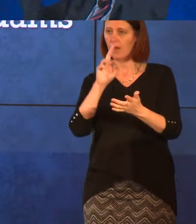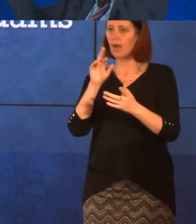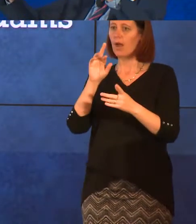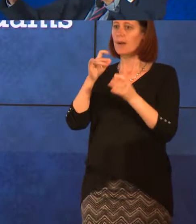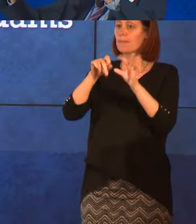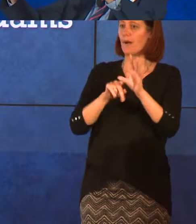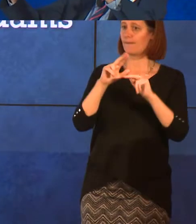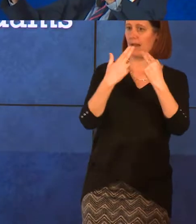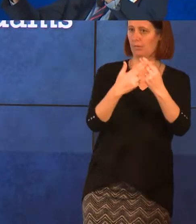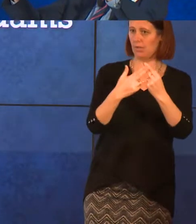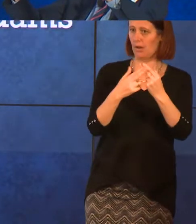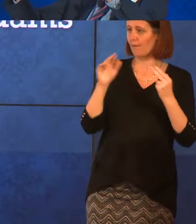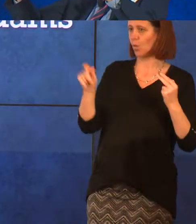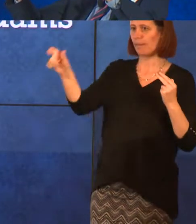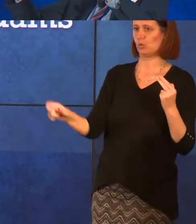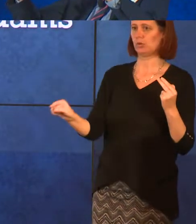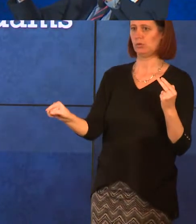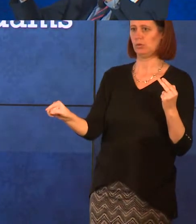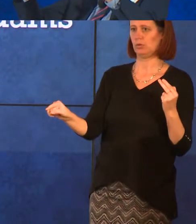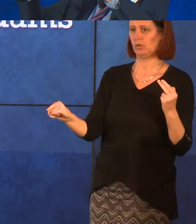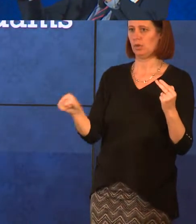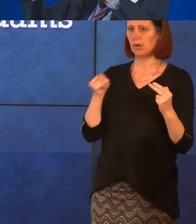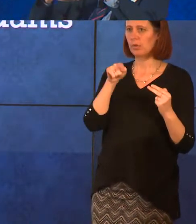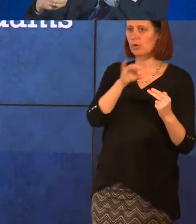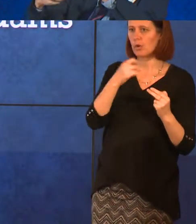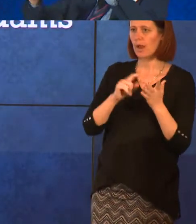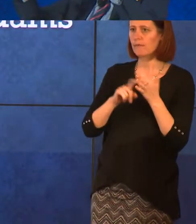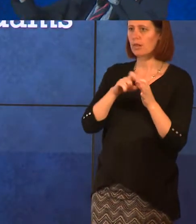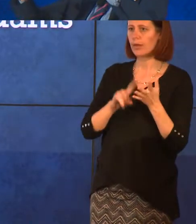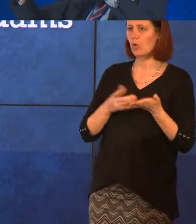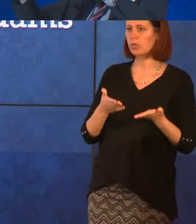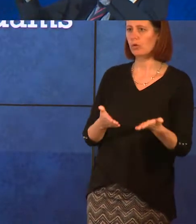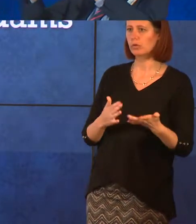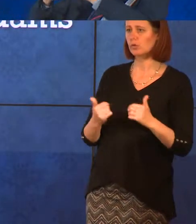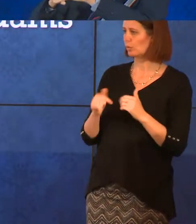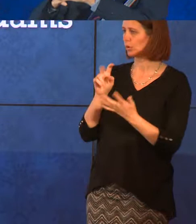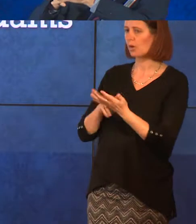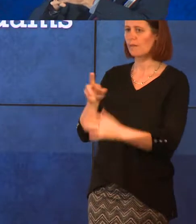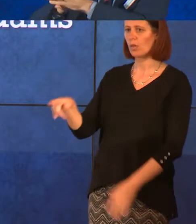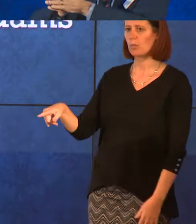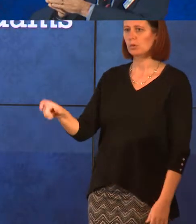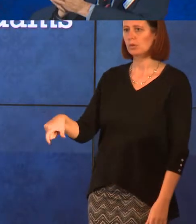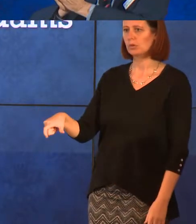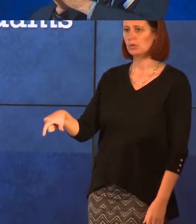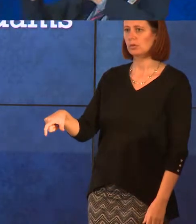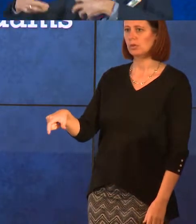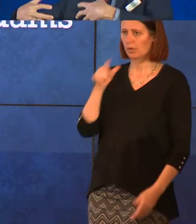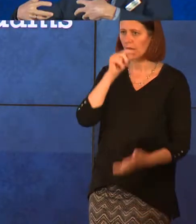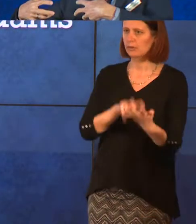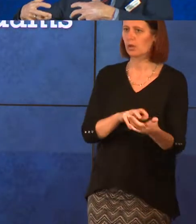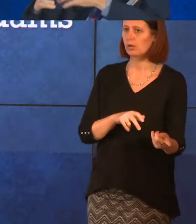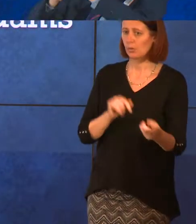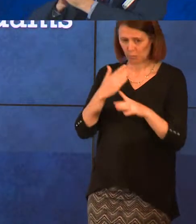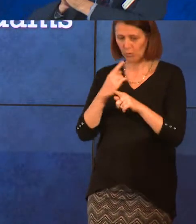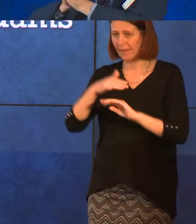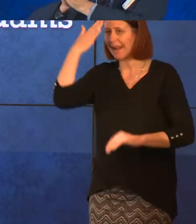person. Now, family members don't necessarily have any legal authority to sign an agreement on behalf of a family member when we're talking about an